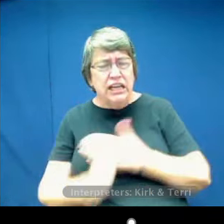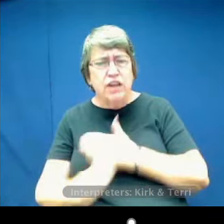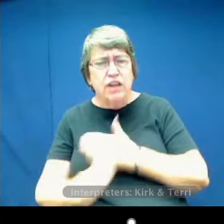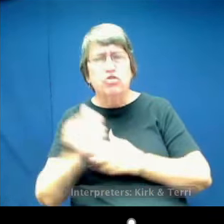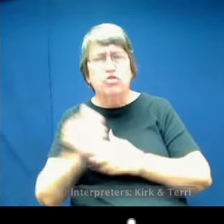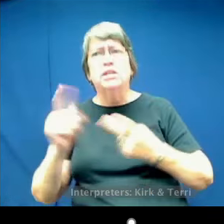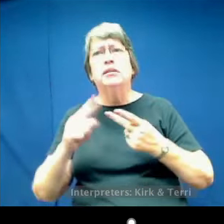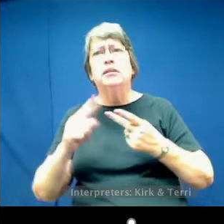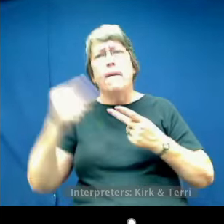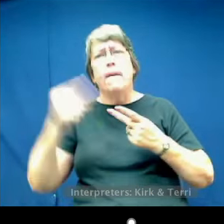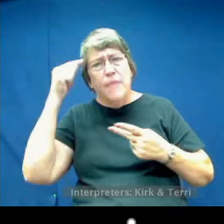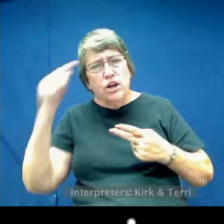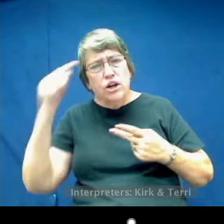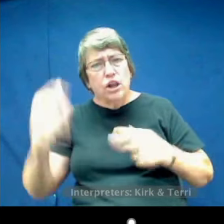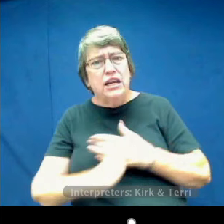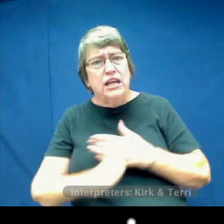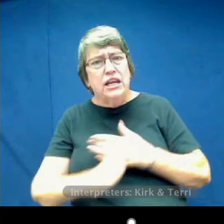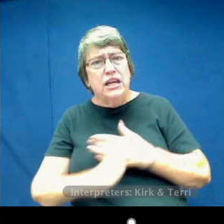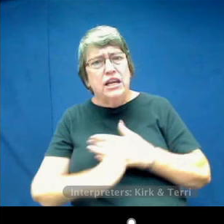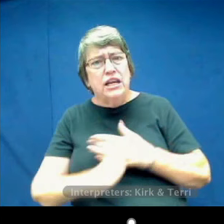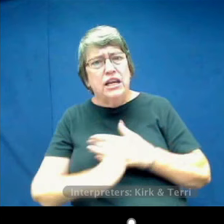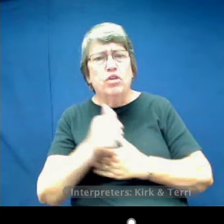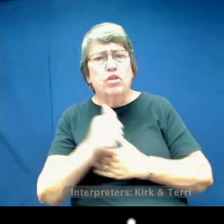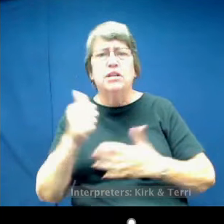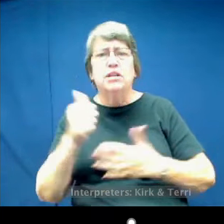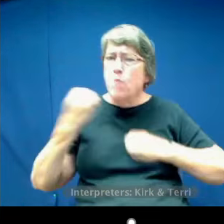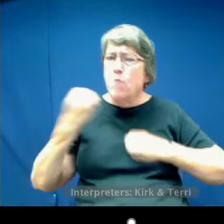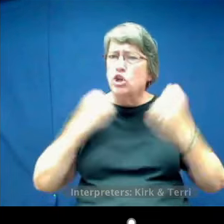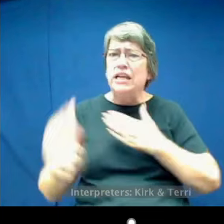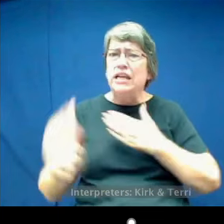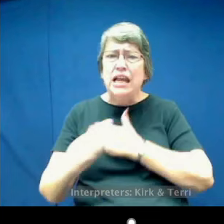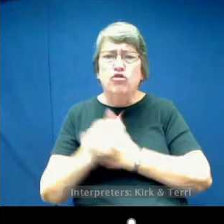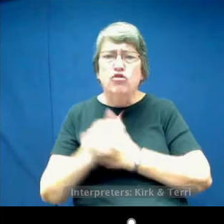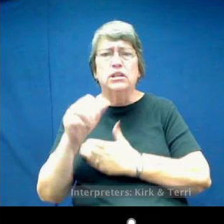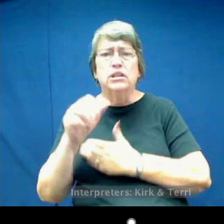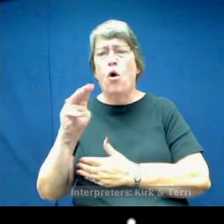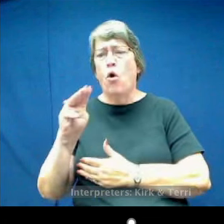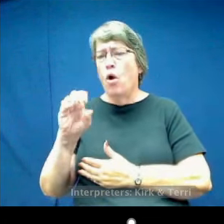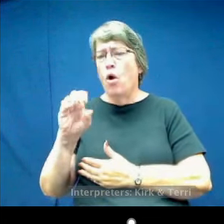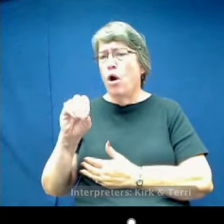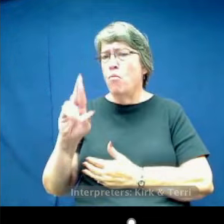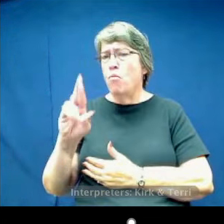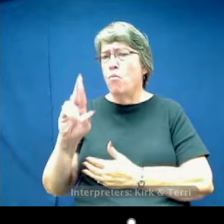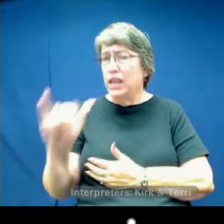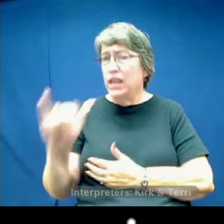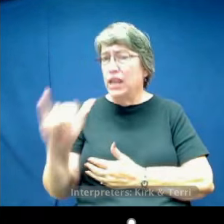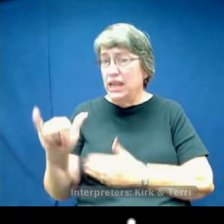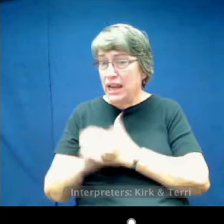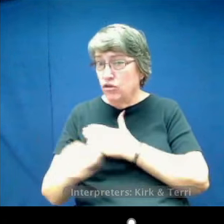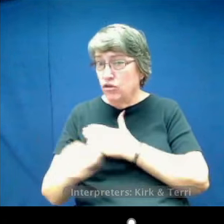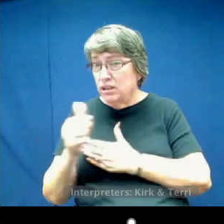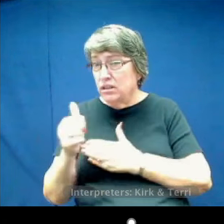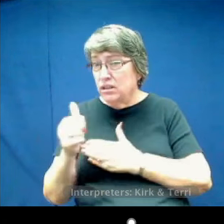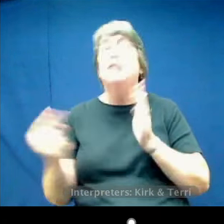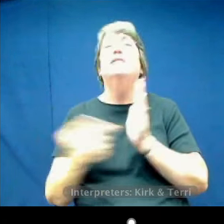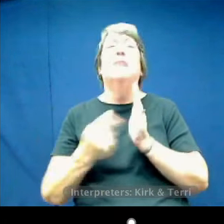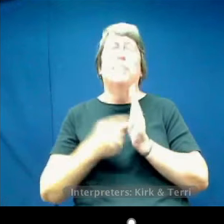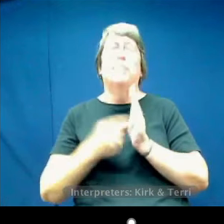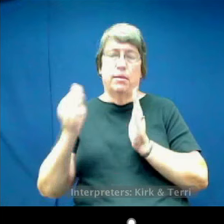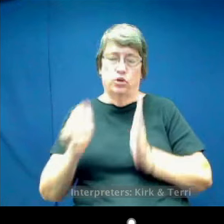court could certainly limit visitation and sometimes outright deny it.